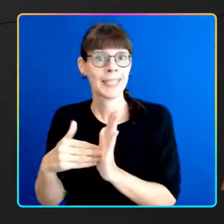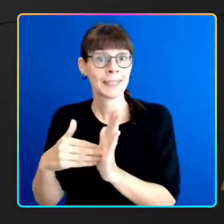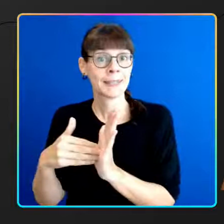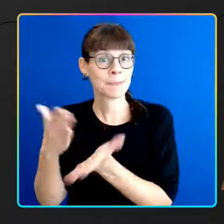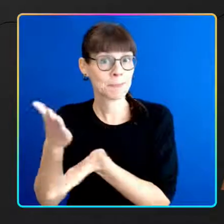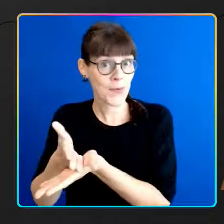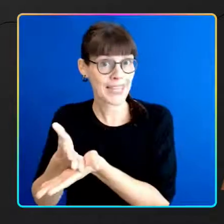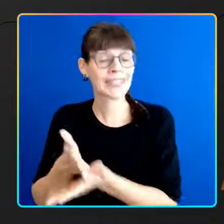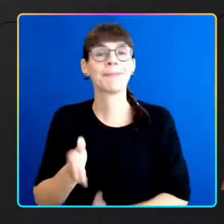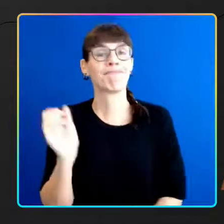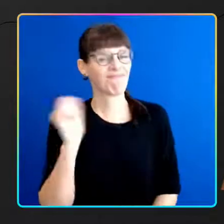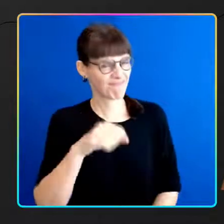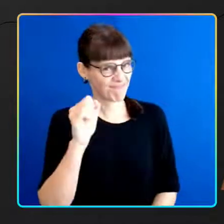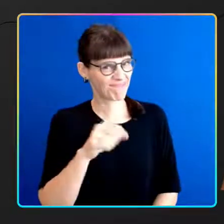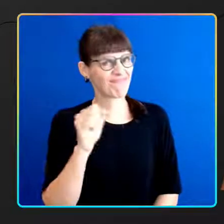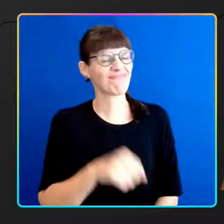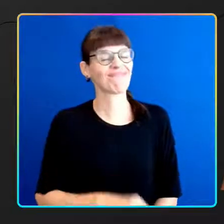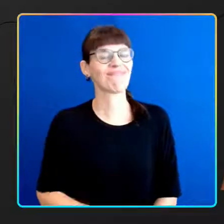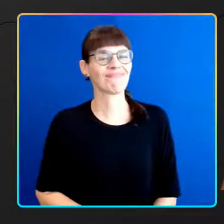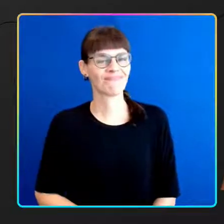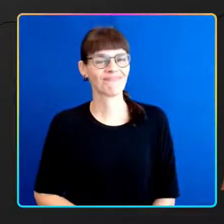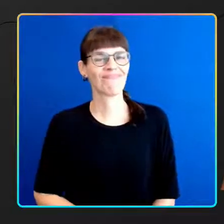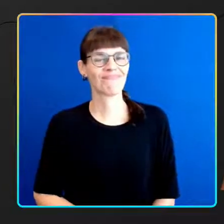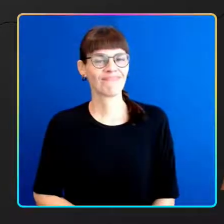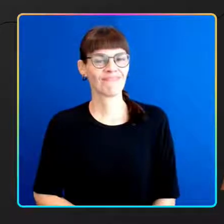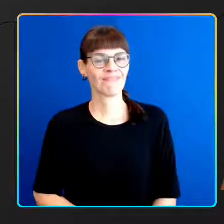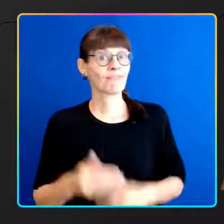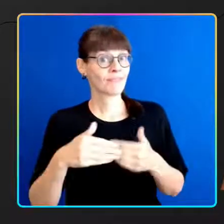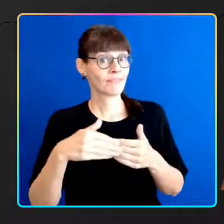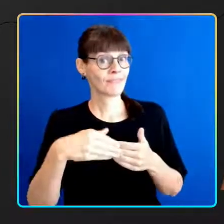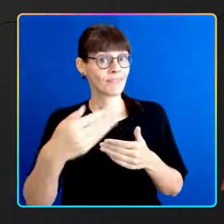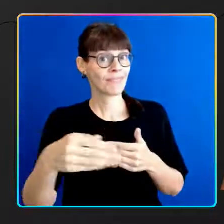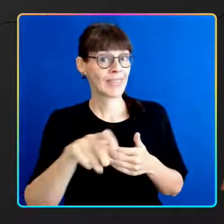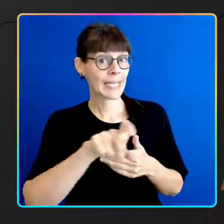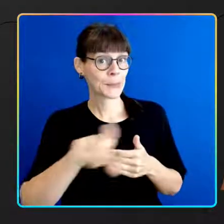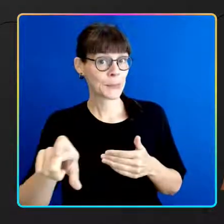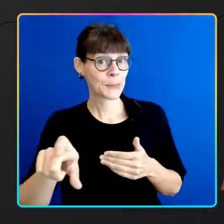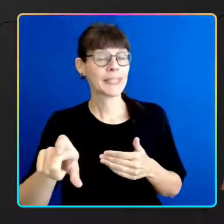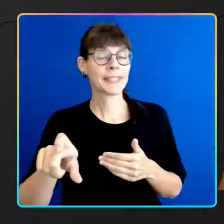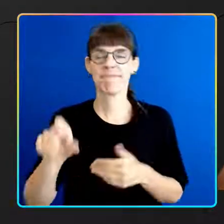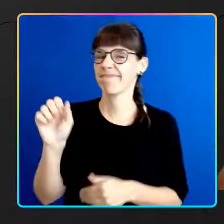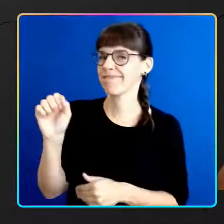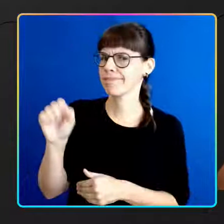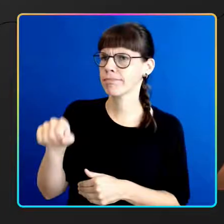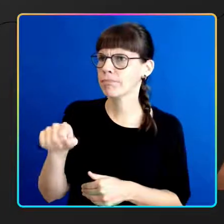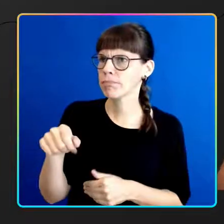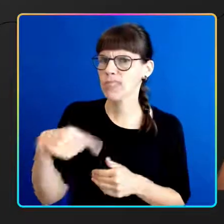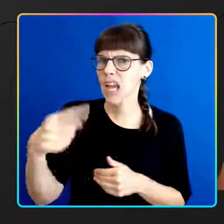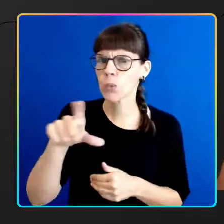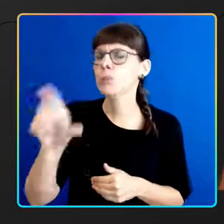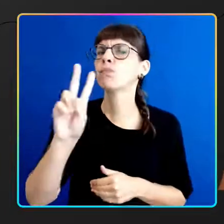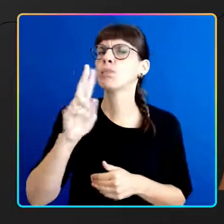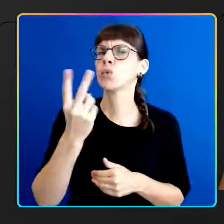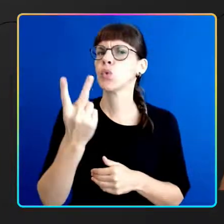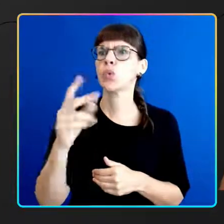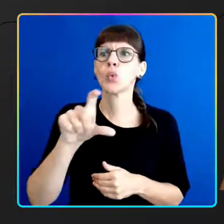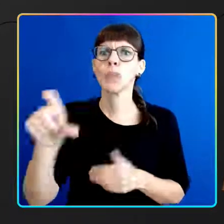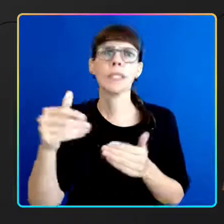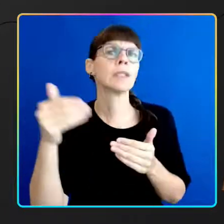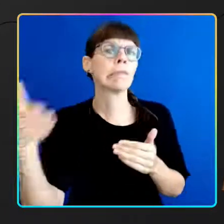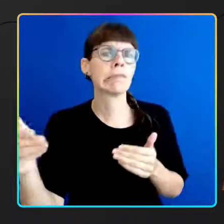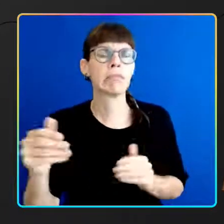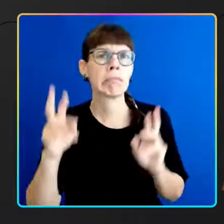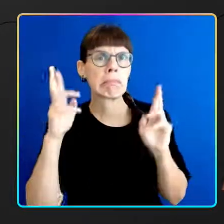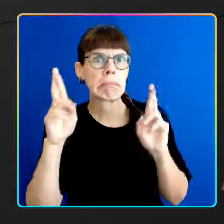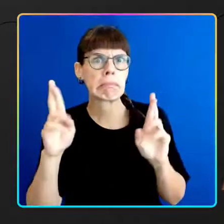Yeah. So this time, you mean for the next week? Yeah, next week. Is it next week? No, 2 weeks, hopefully.